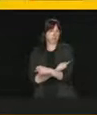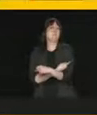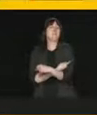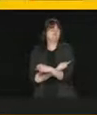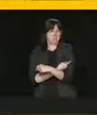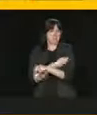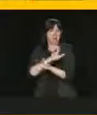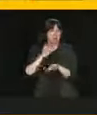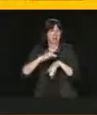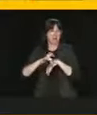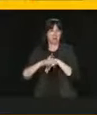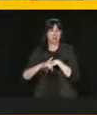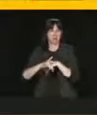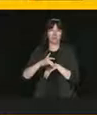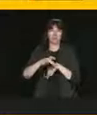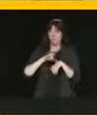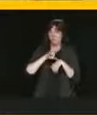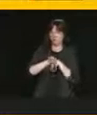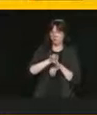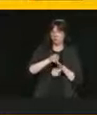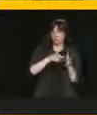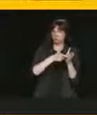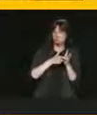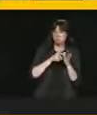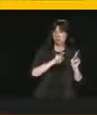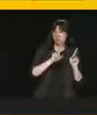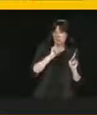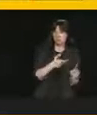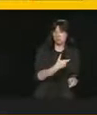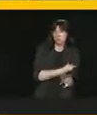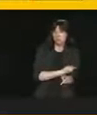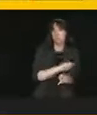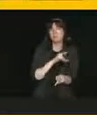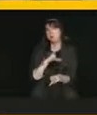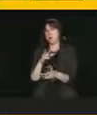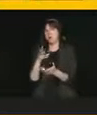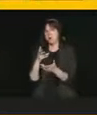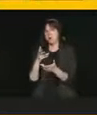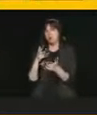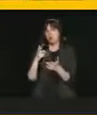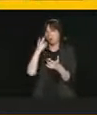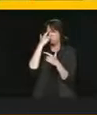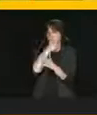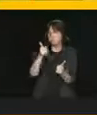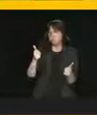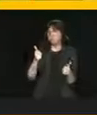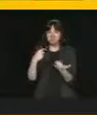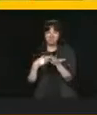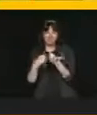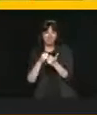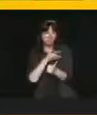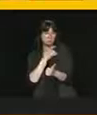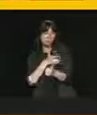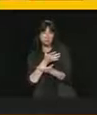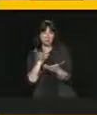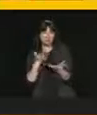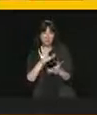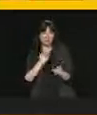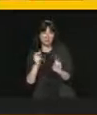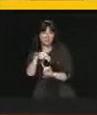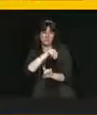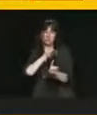being mandatory? And have you had those discussions with the provinces and territories yet? We are still, unfortunately, a long